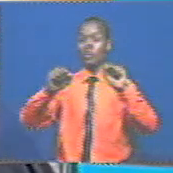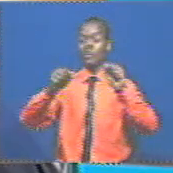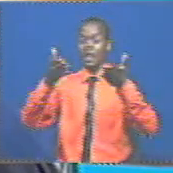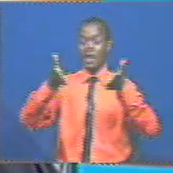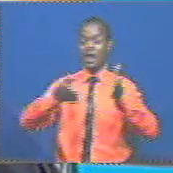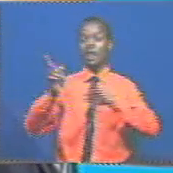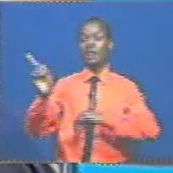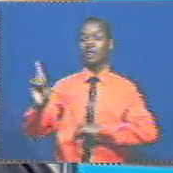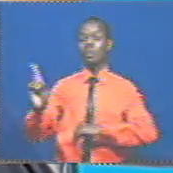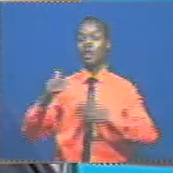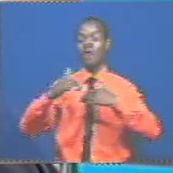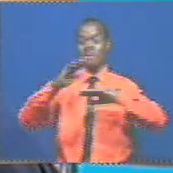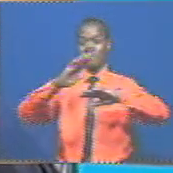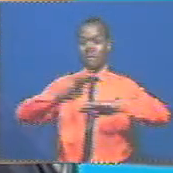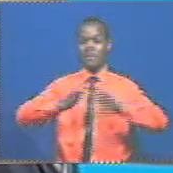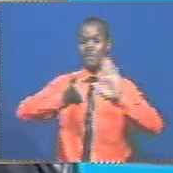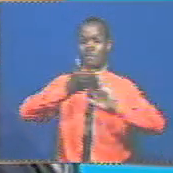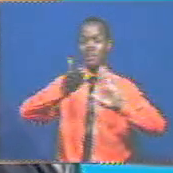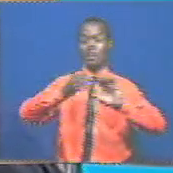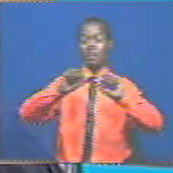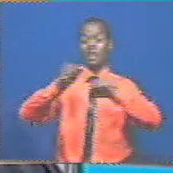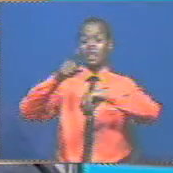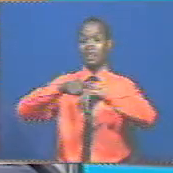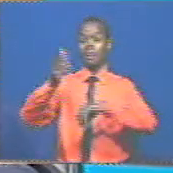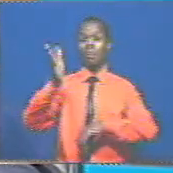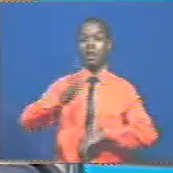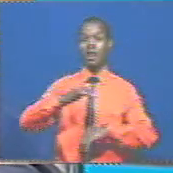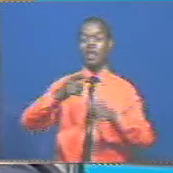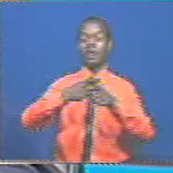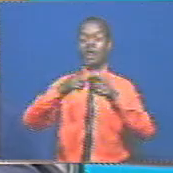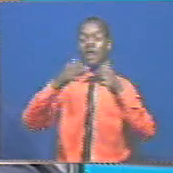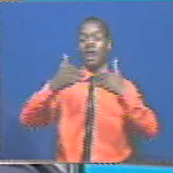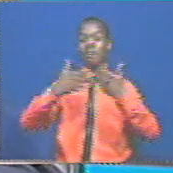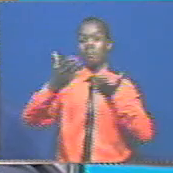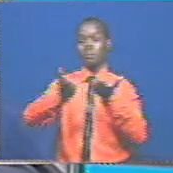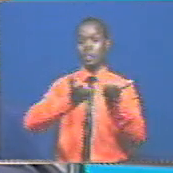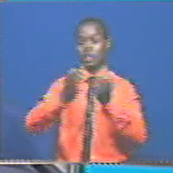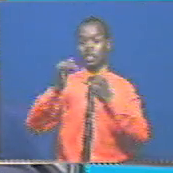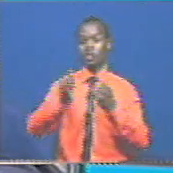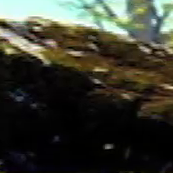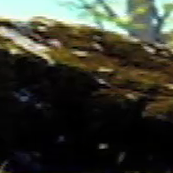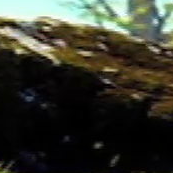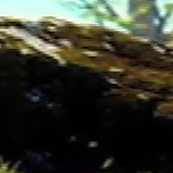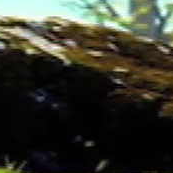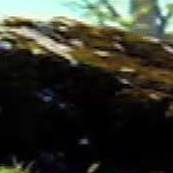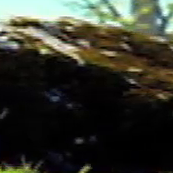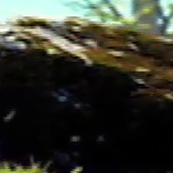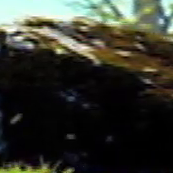we're taking a short quick break but when we come back better Couture has the latest from the business world